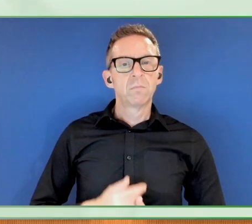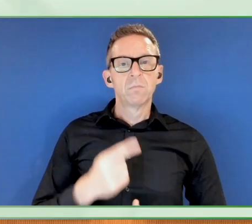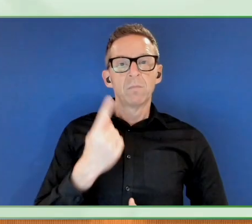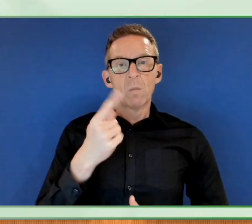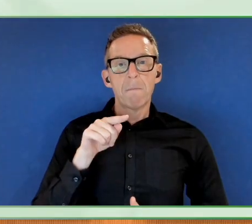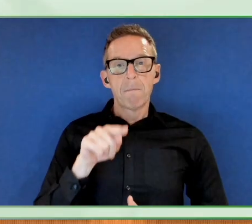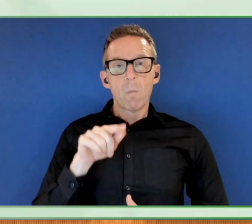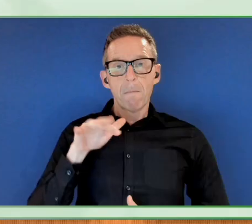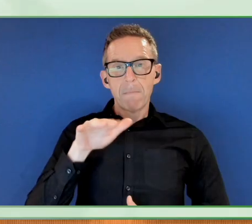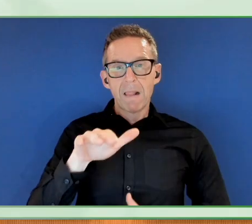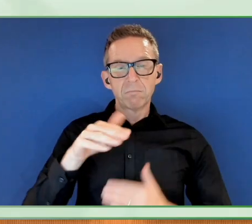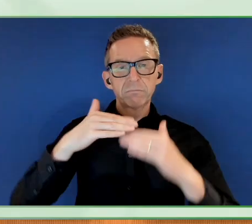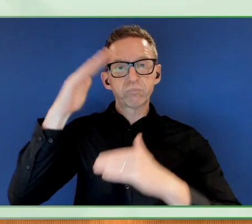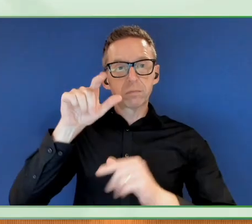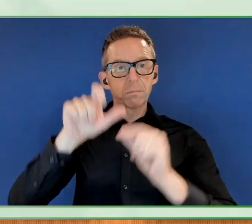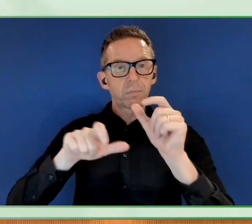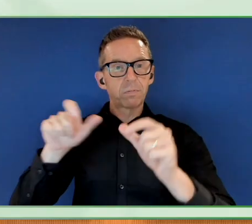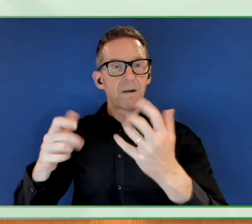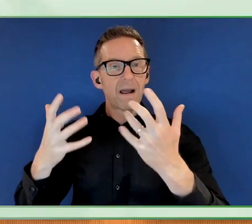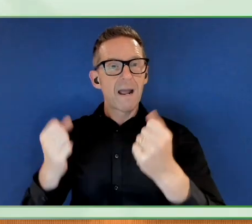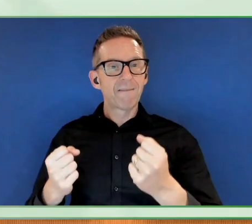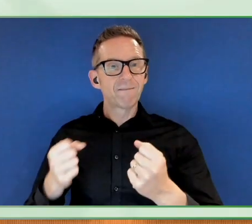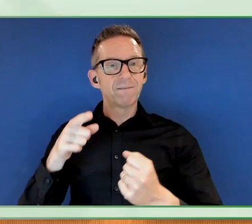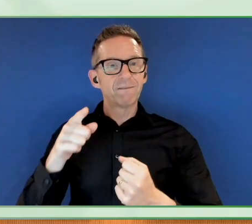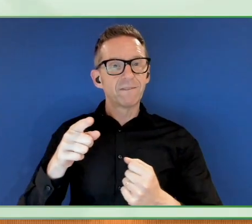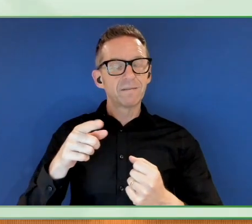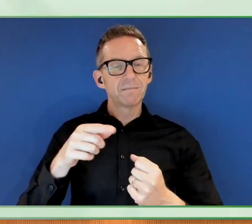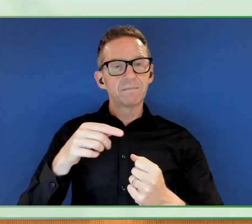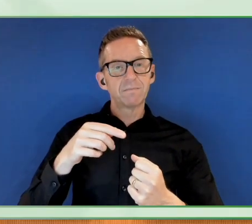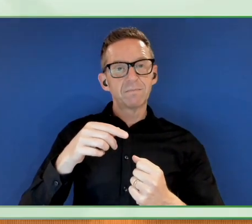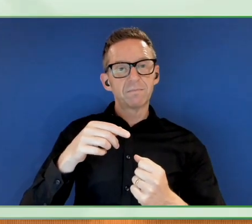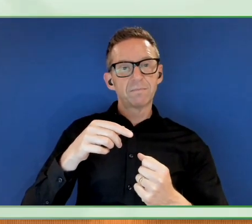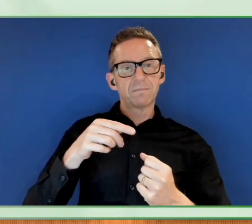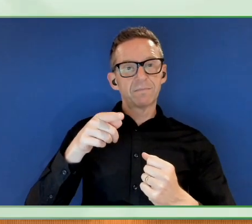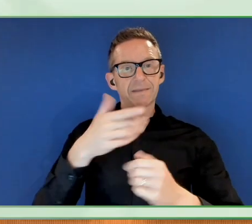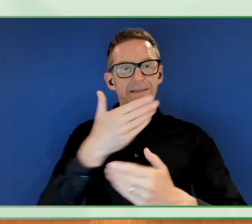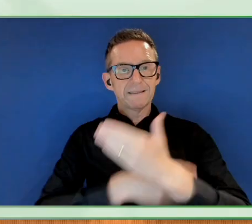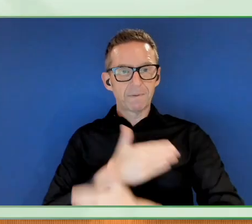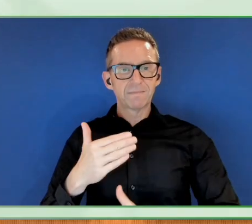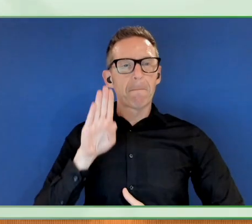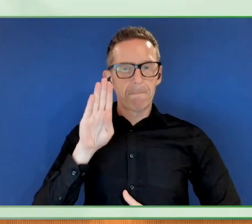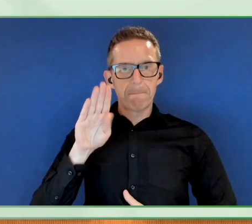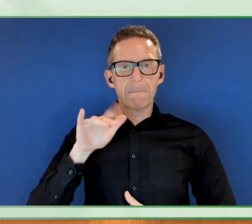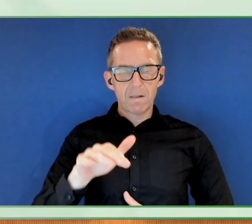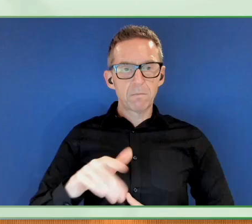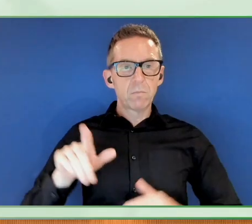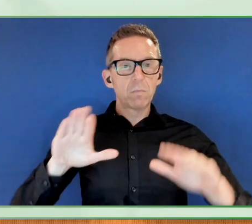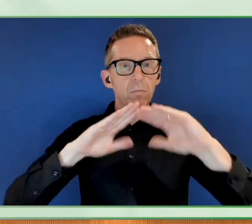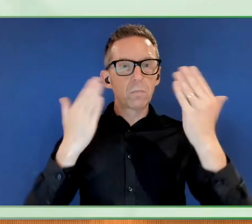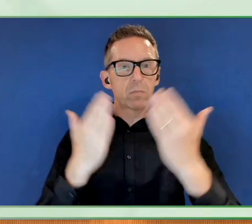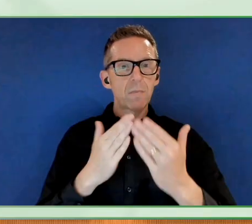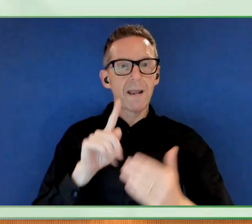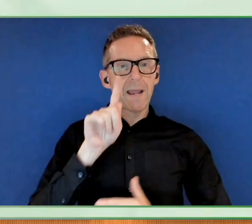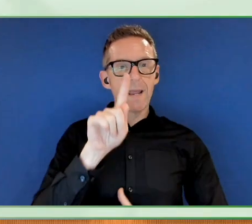disability, and the global disability market is about $18 trillion. When